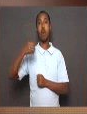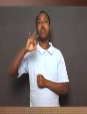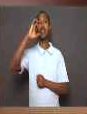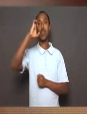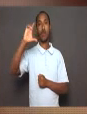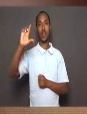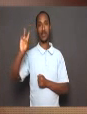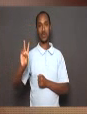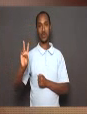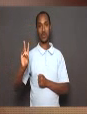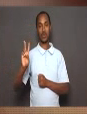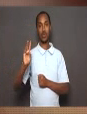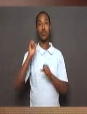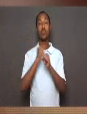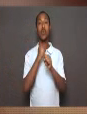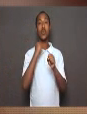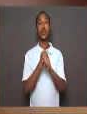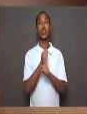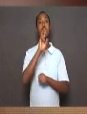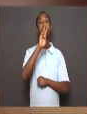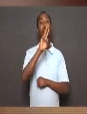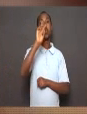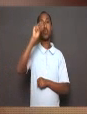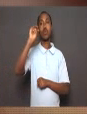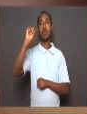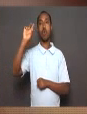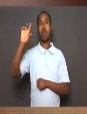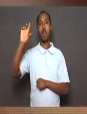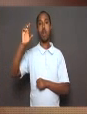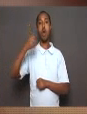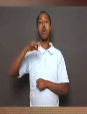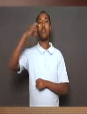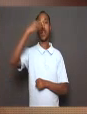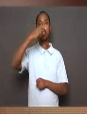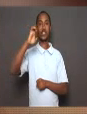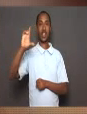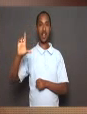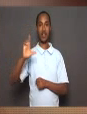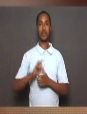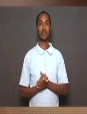chlorine to produce 2 moles of hydrogen chloride.